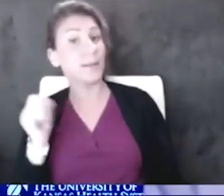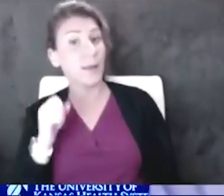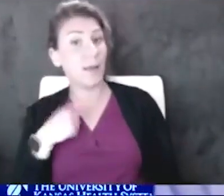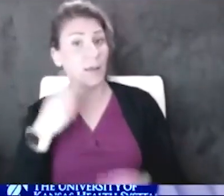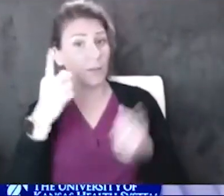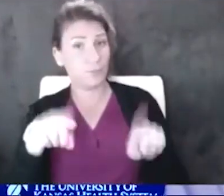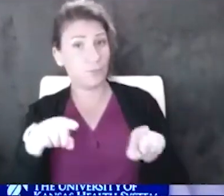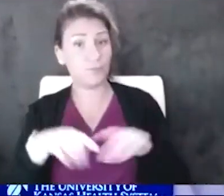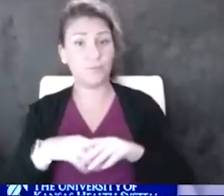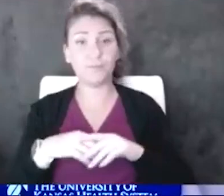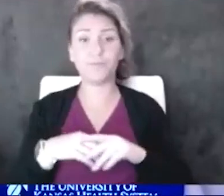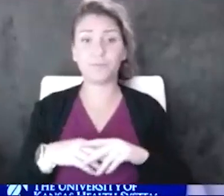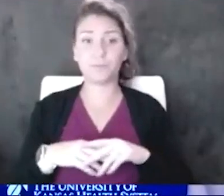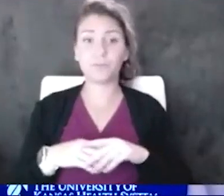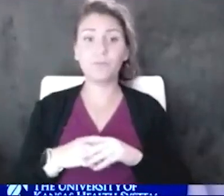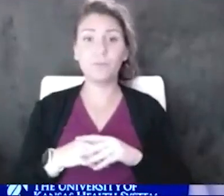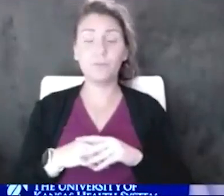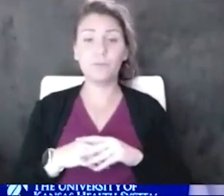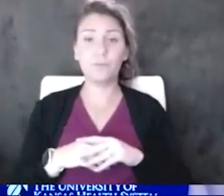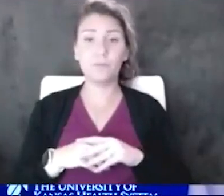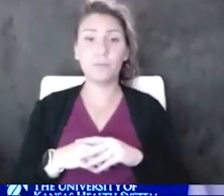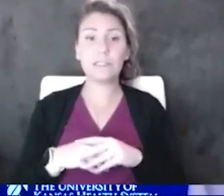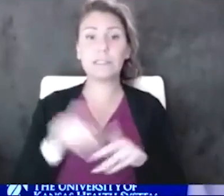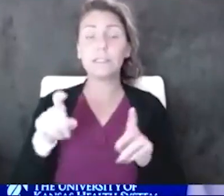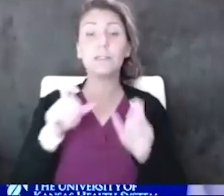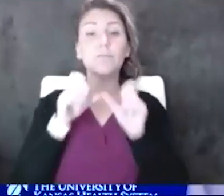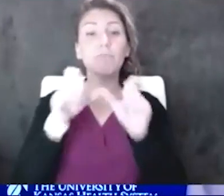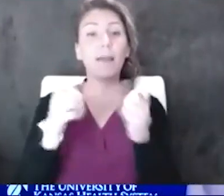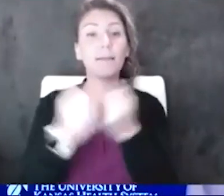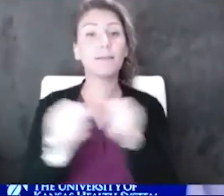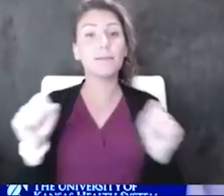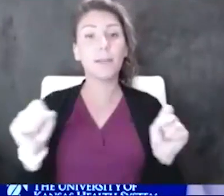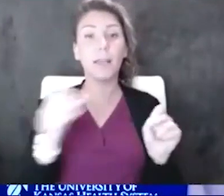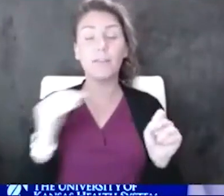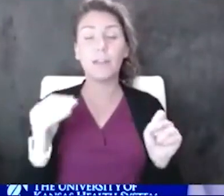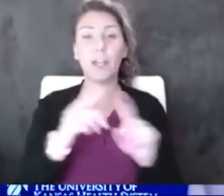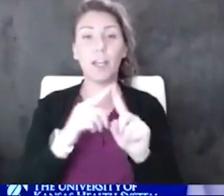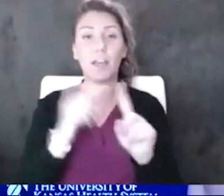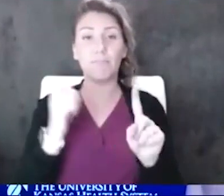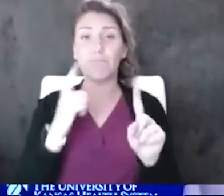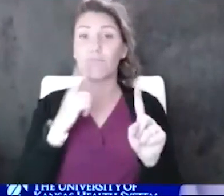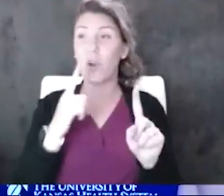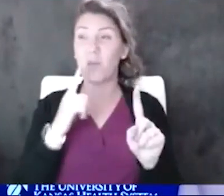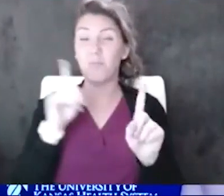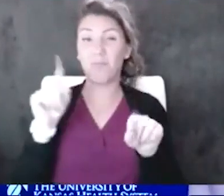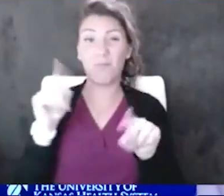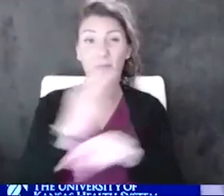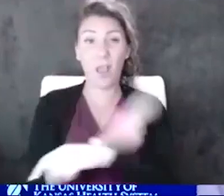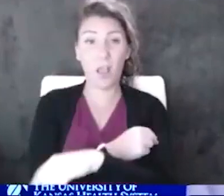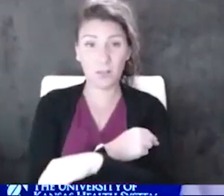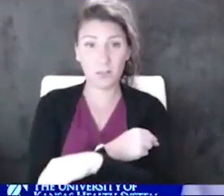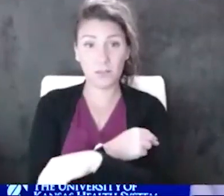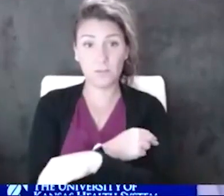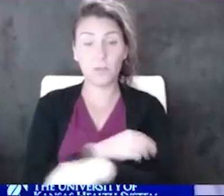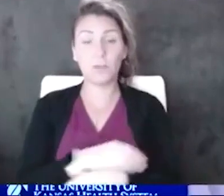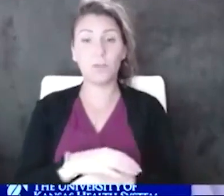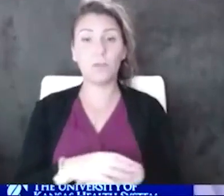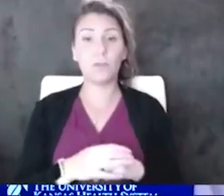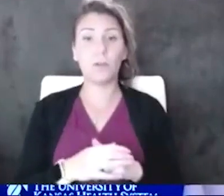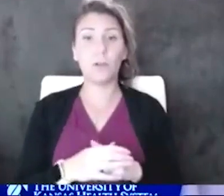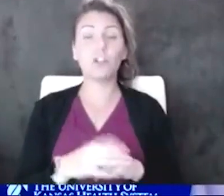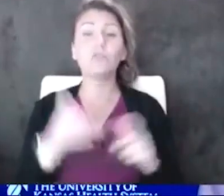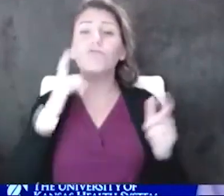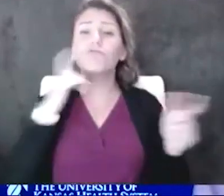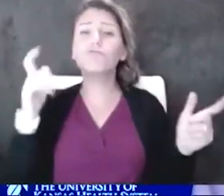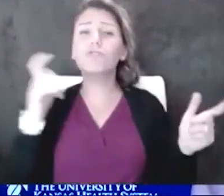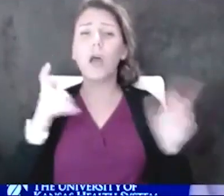keep everybody safe and out of the hospital. We know that there is a large population still that cannot